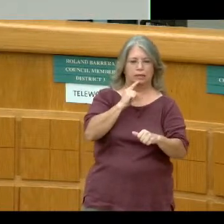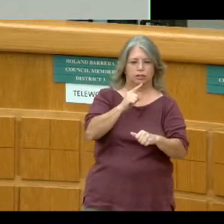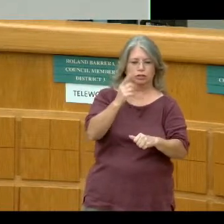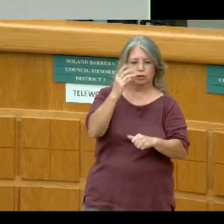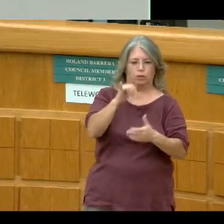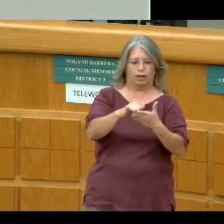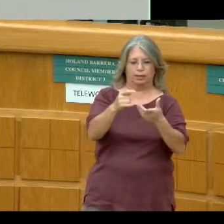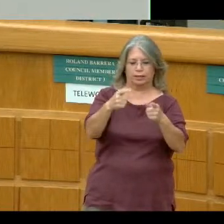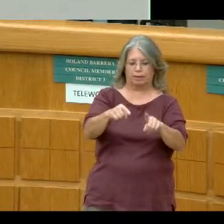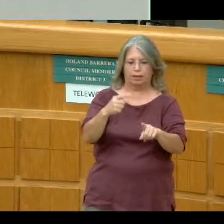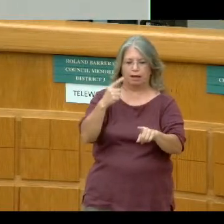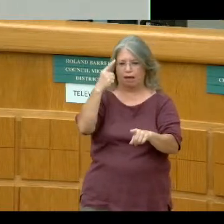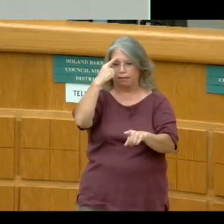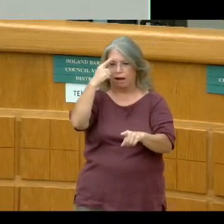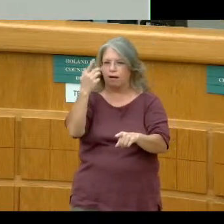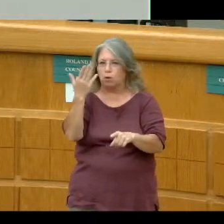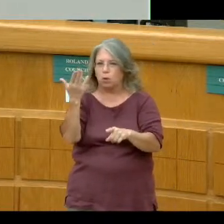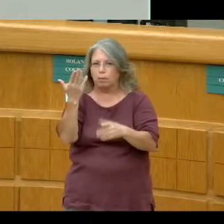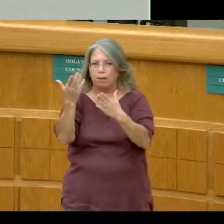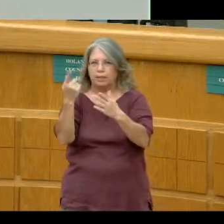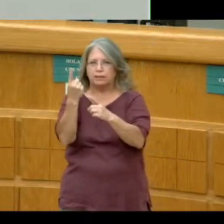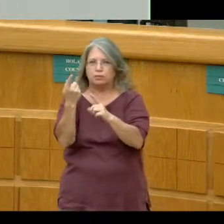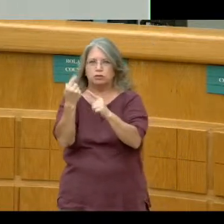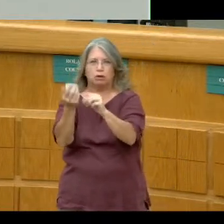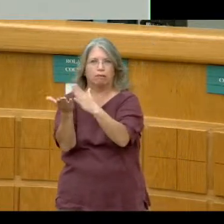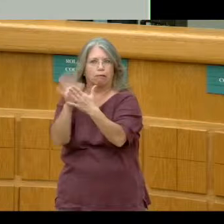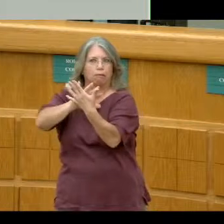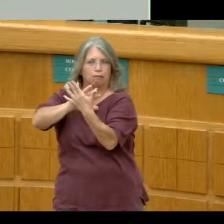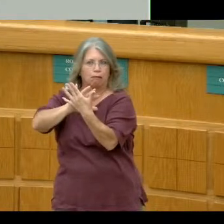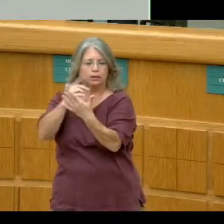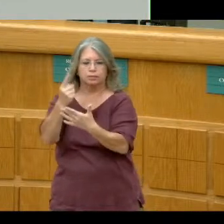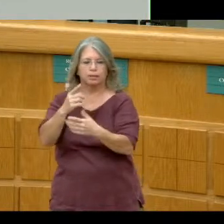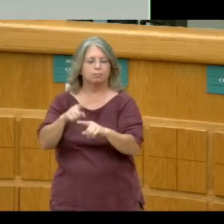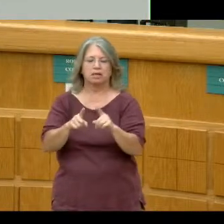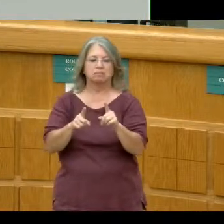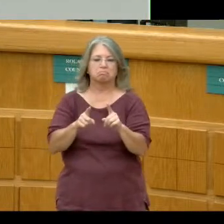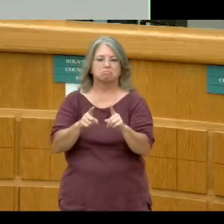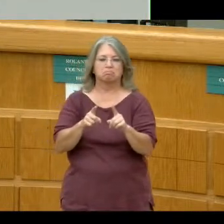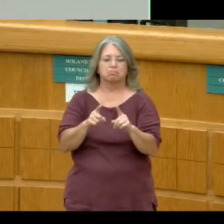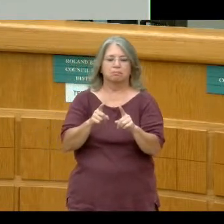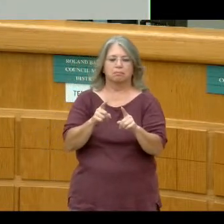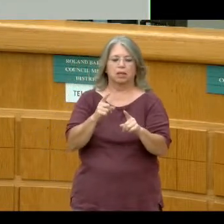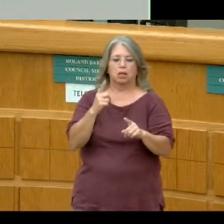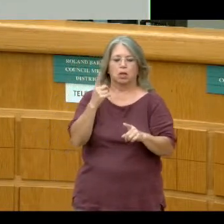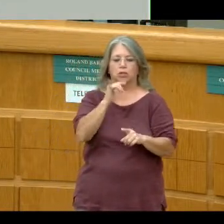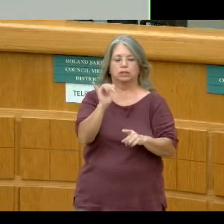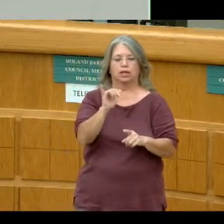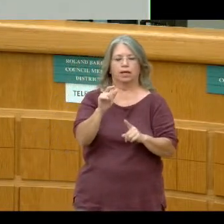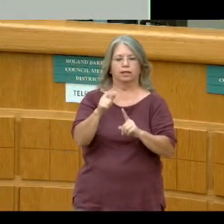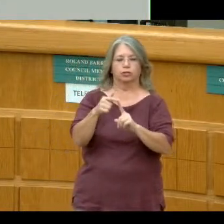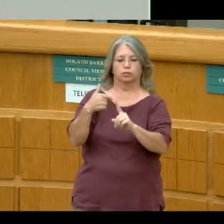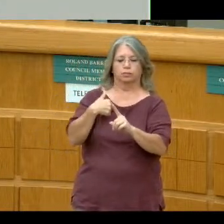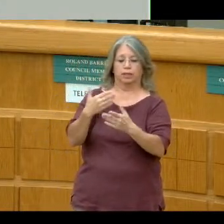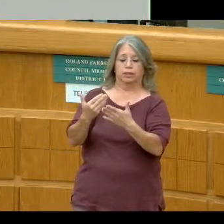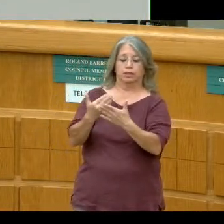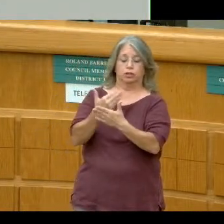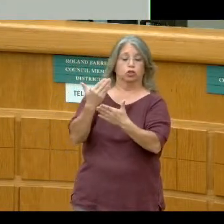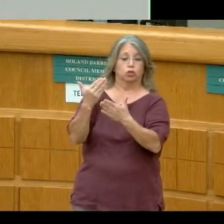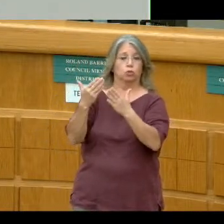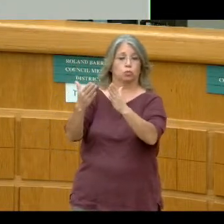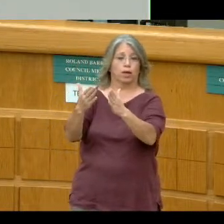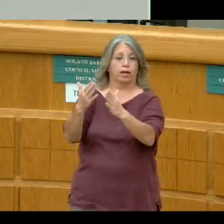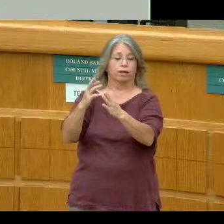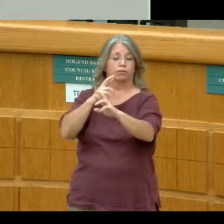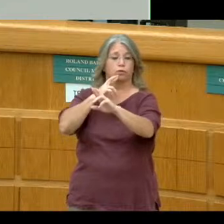somebody's trying to cover something up, right? But what it looks like to me is that the new way of reporting seems